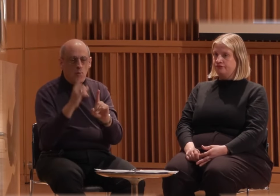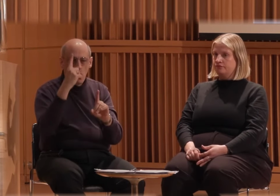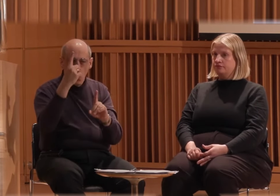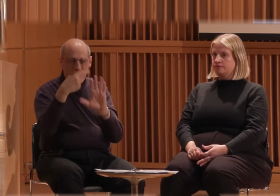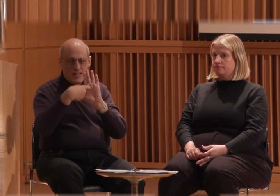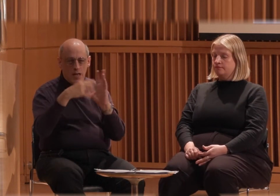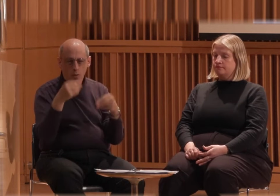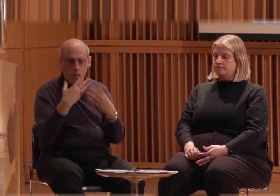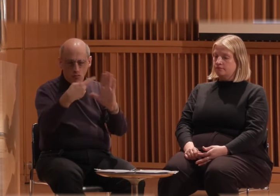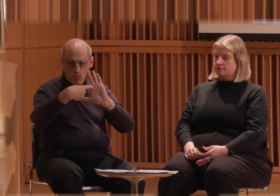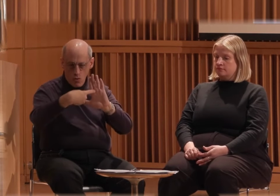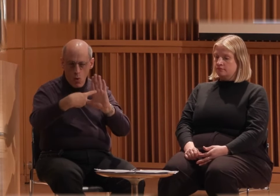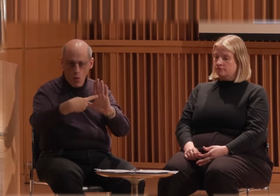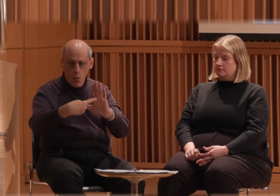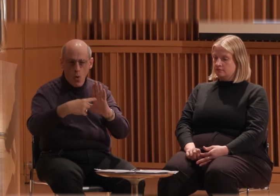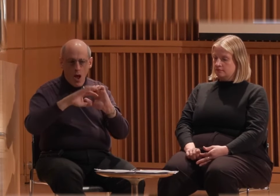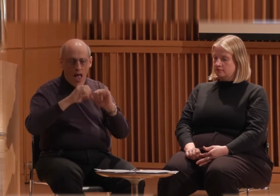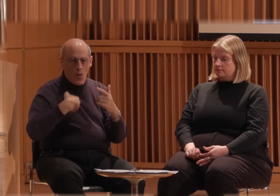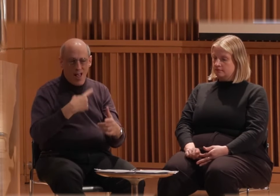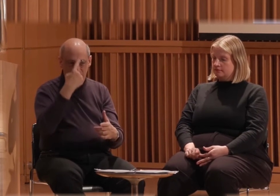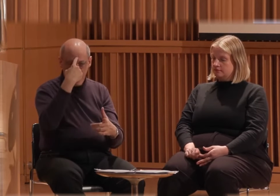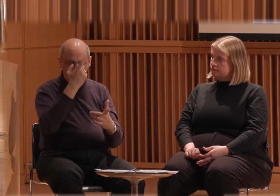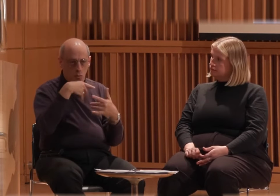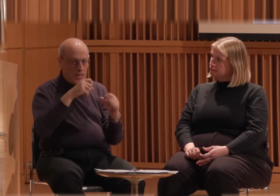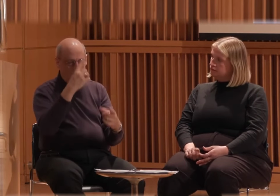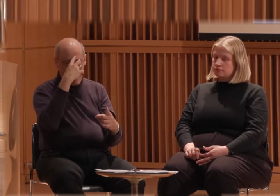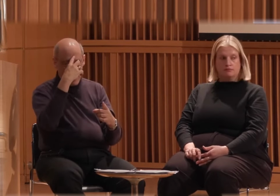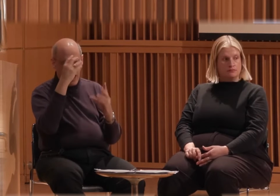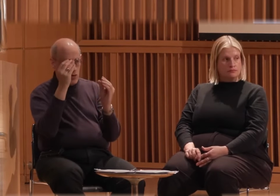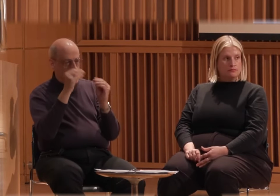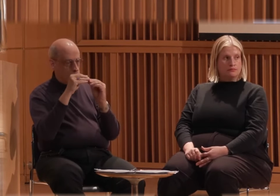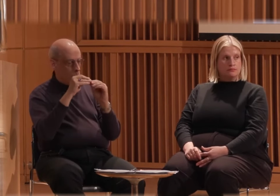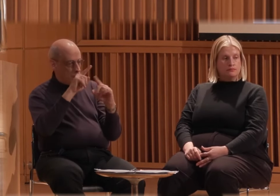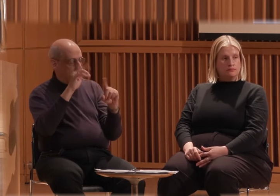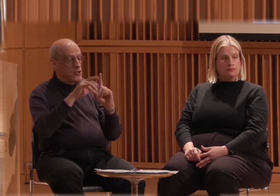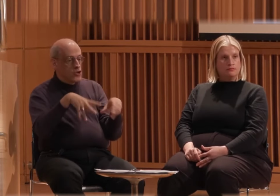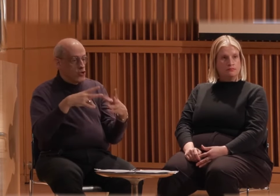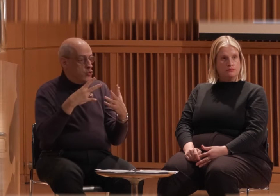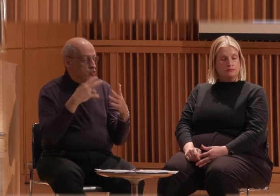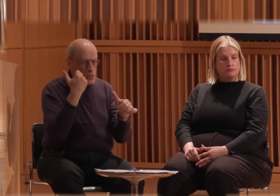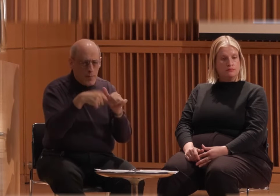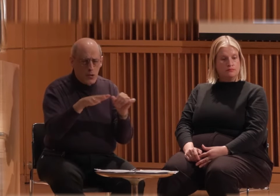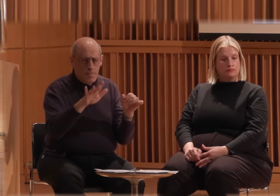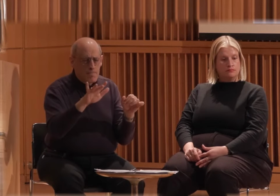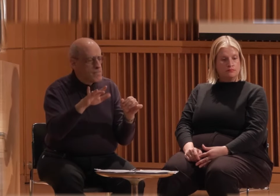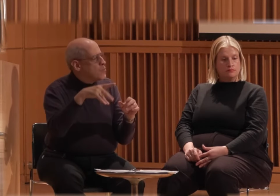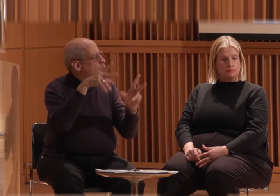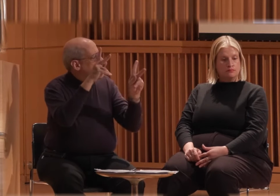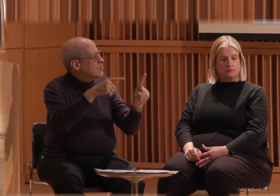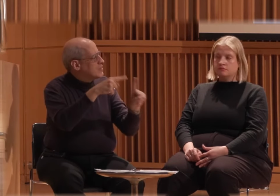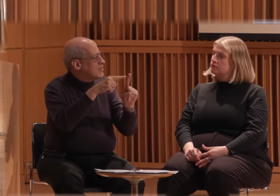one example to show that of how I think we can think more on this. So you all may remember a figure called